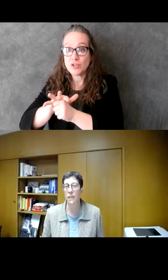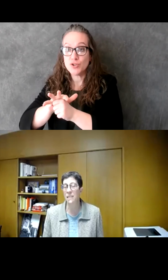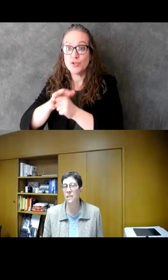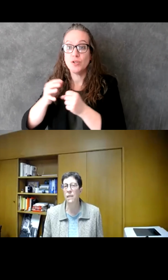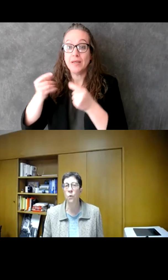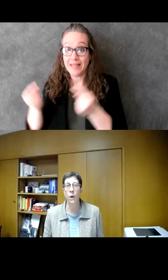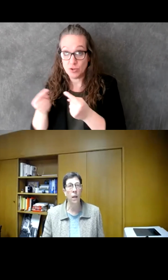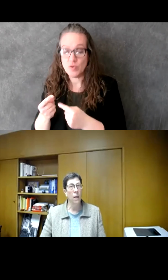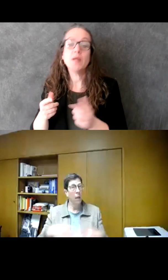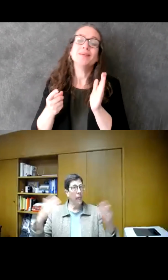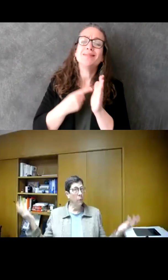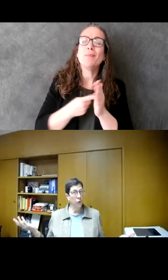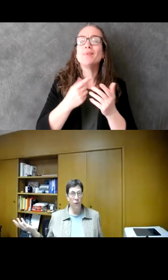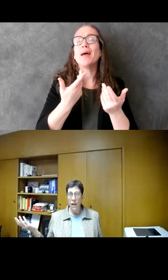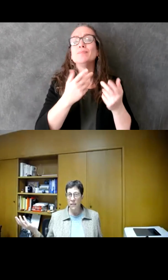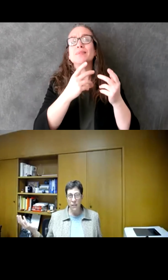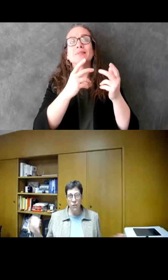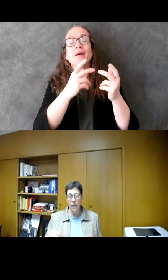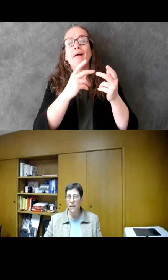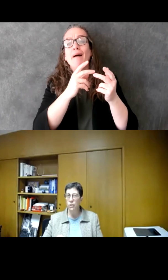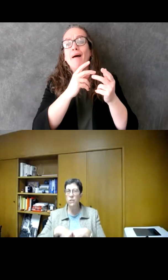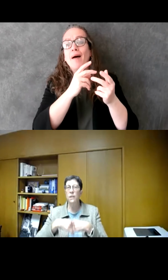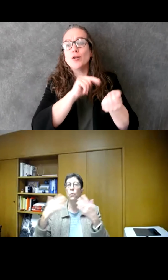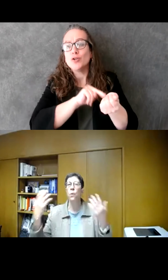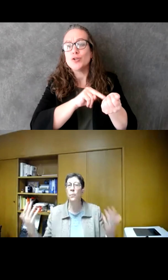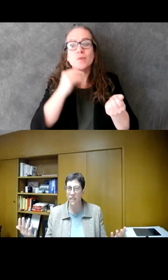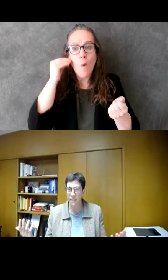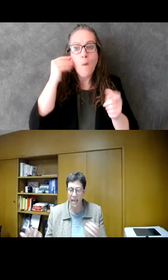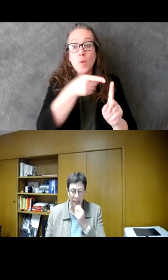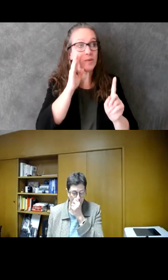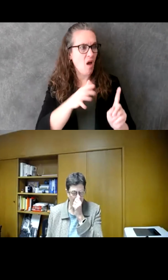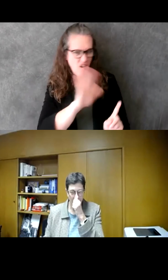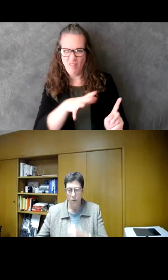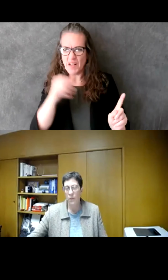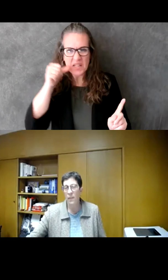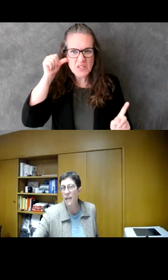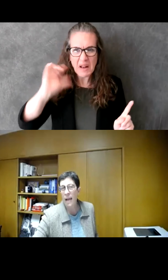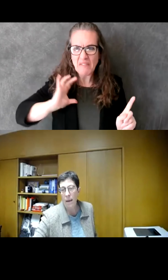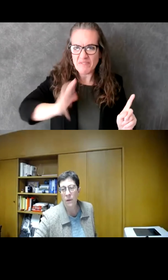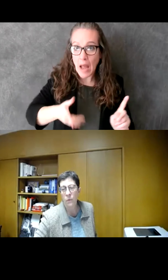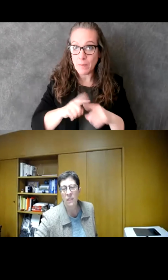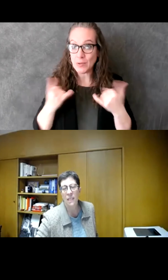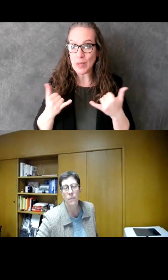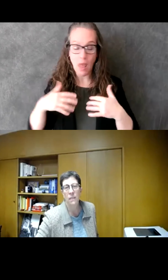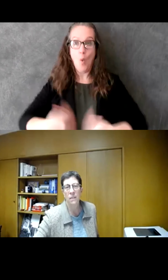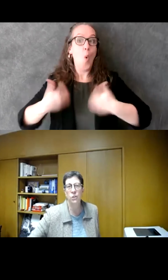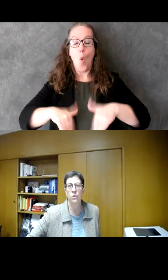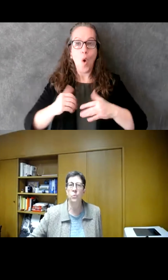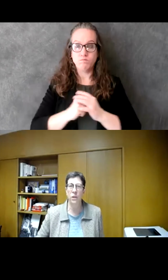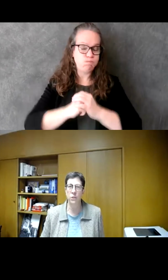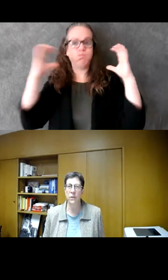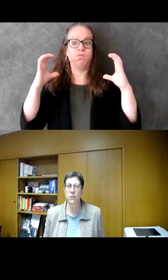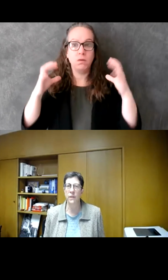sometimes places saying, well, it was fine yesterday and it just erupted today. Well, that can happen with a deep